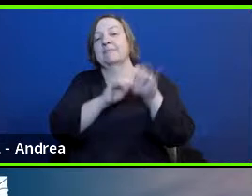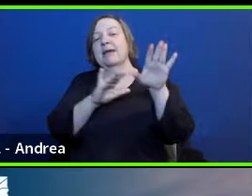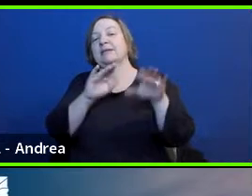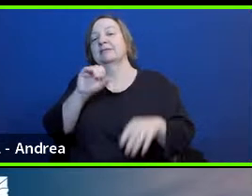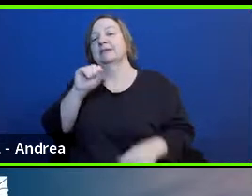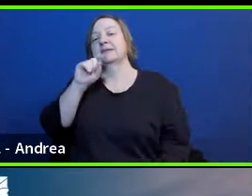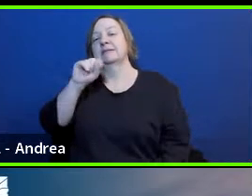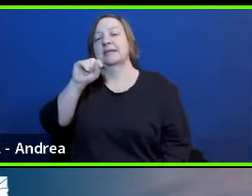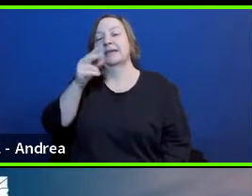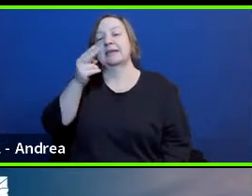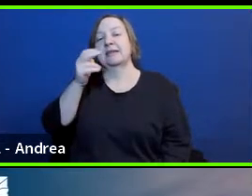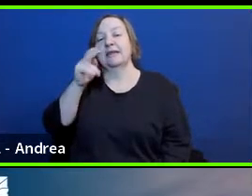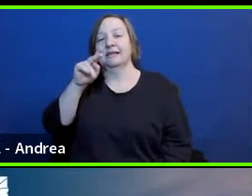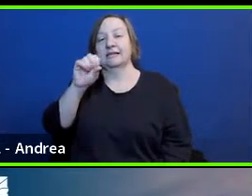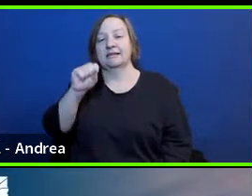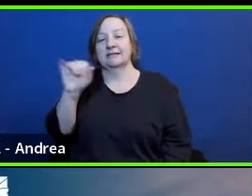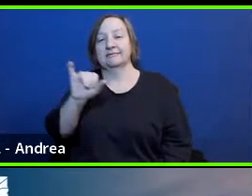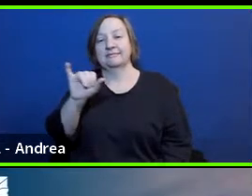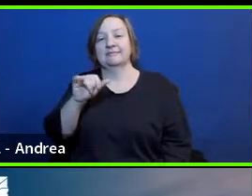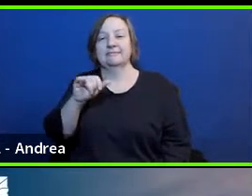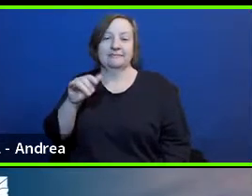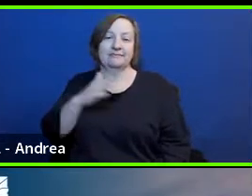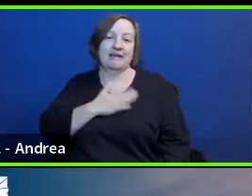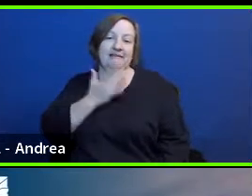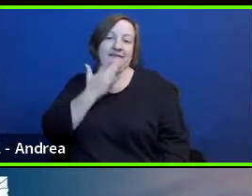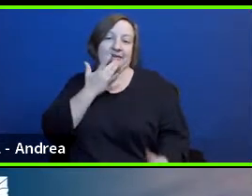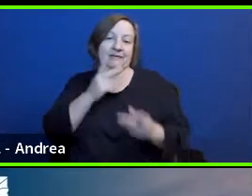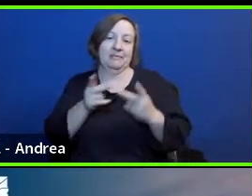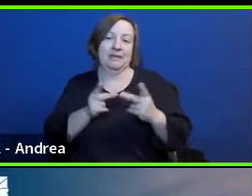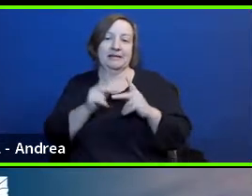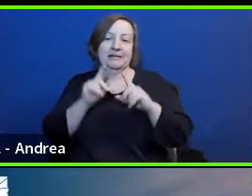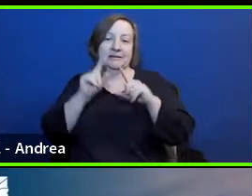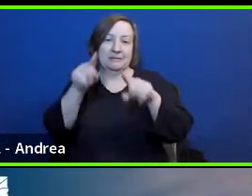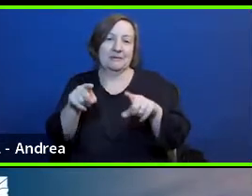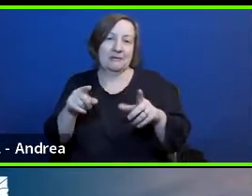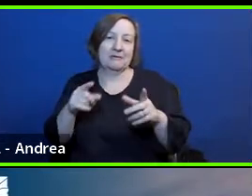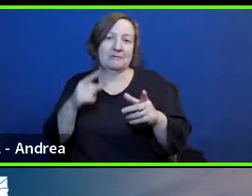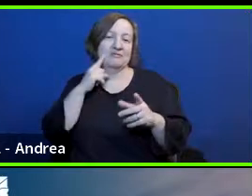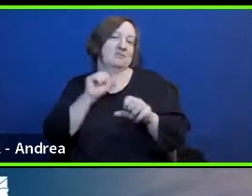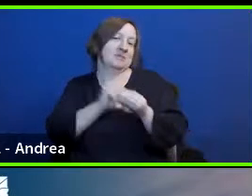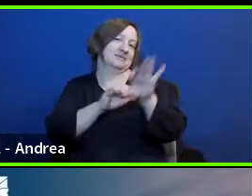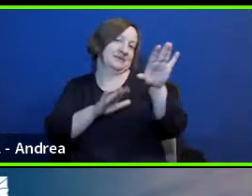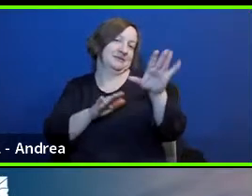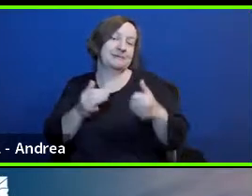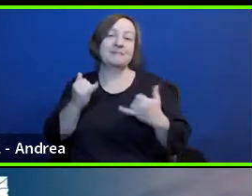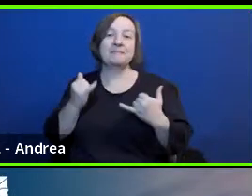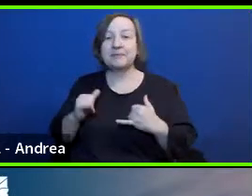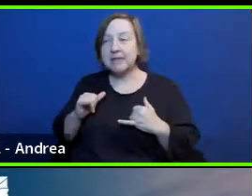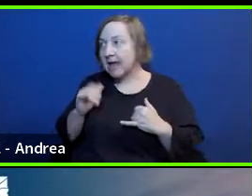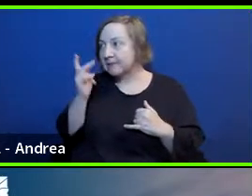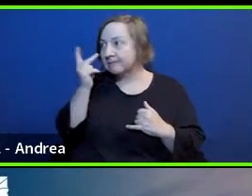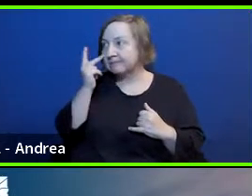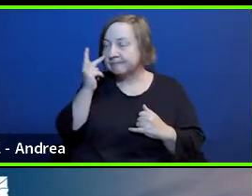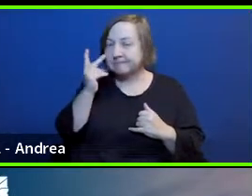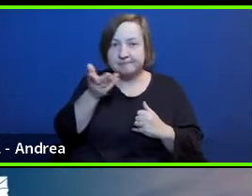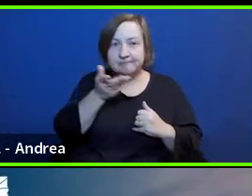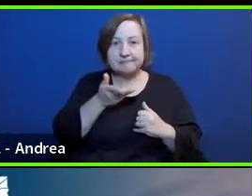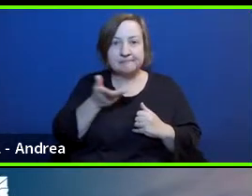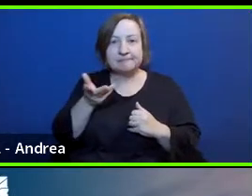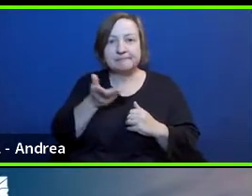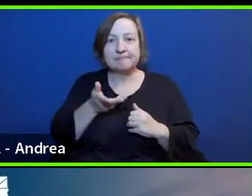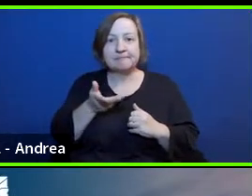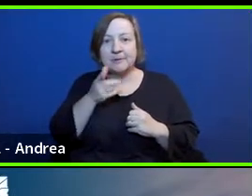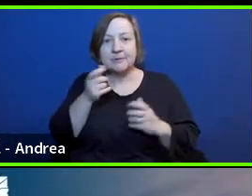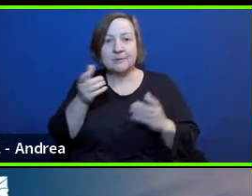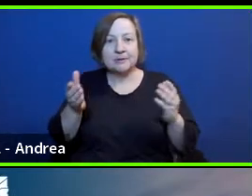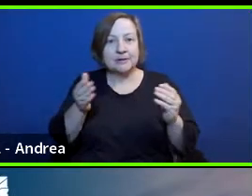of course. That's probably my favorite place to go mountain-wise here. And let's see, what goes